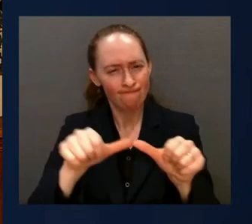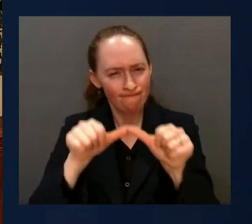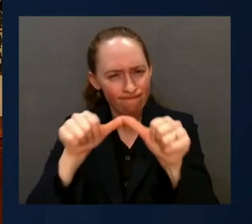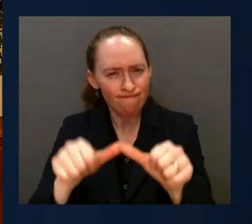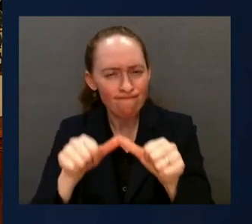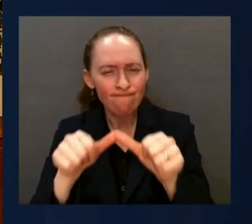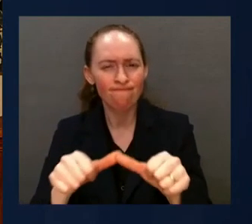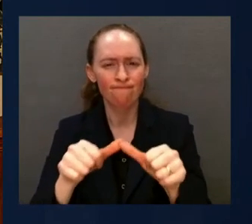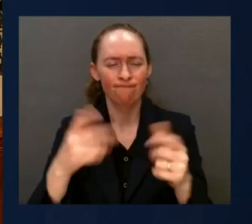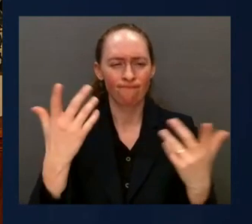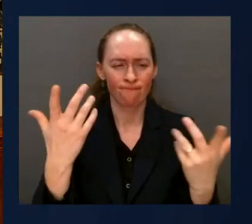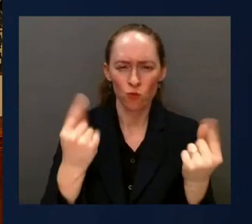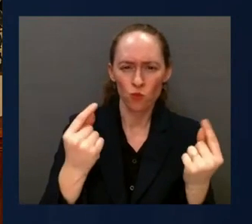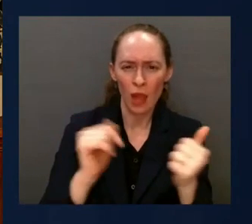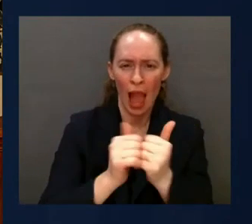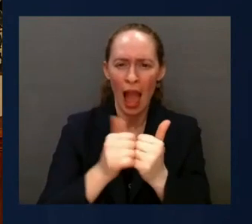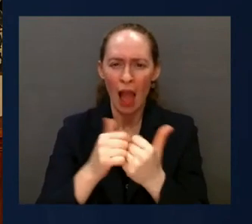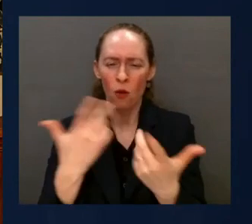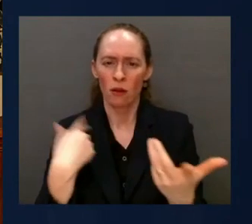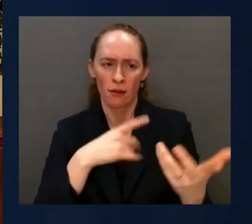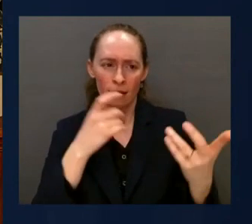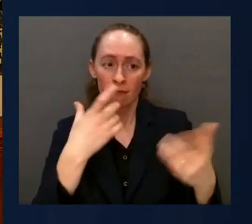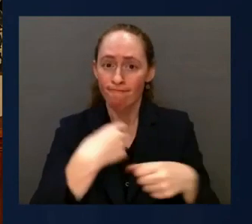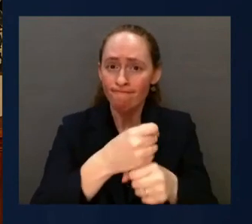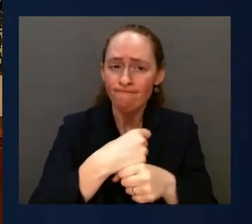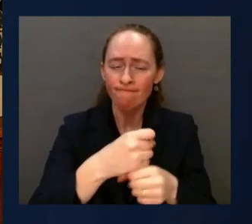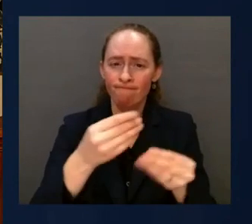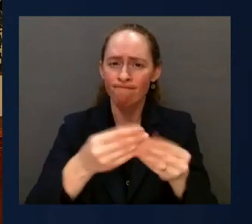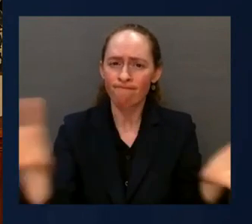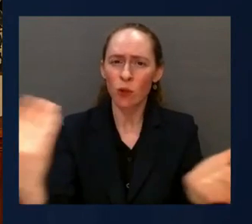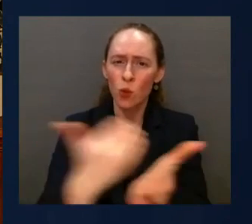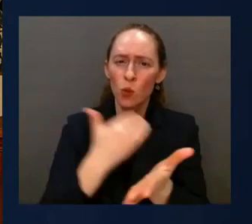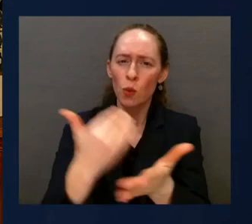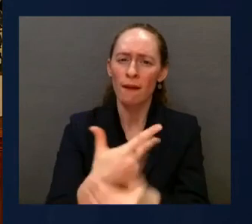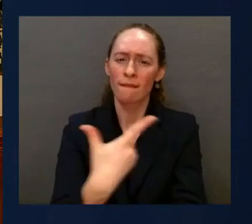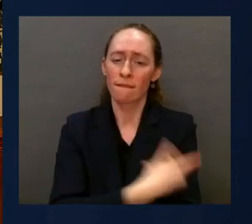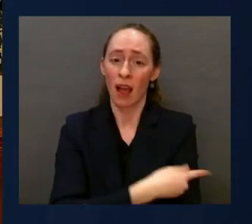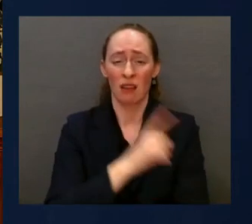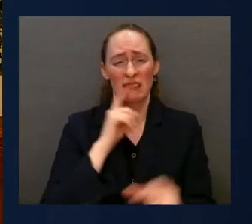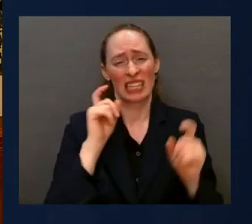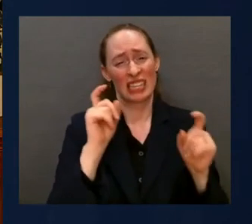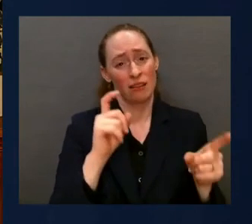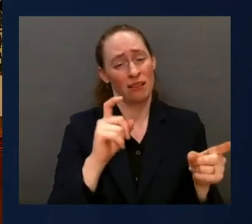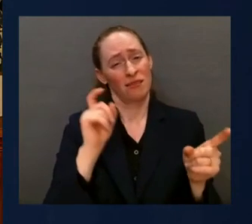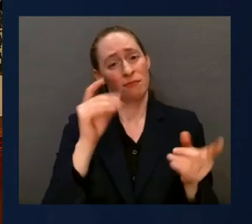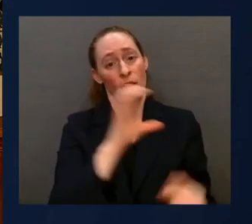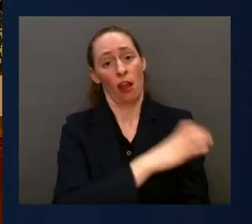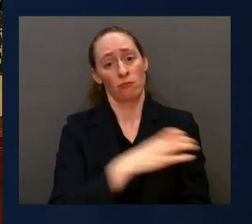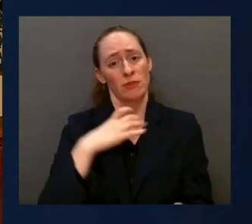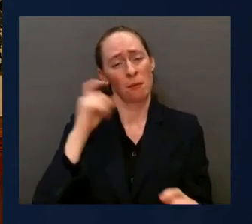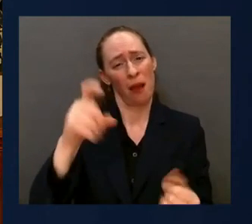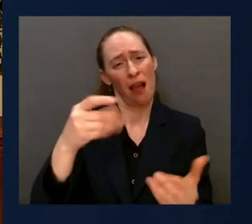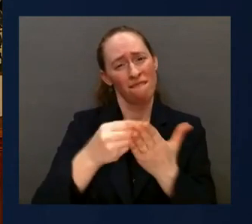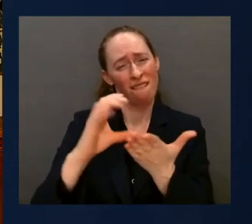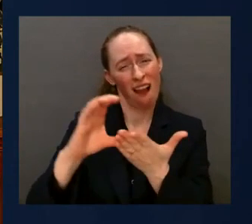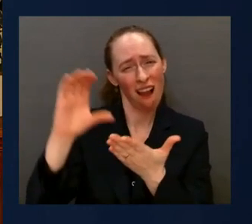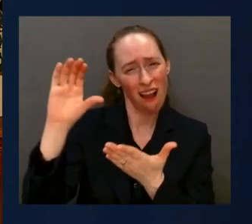treatments. So Congress needs to fund these efforts and keep America safe. And as we emerge from this crisis